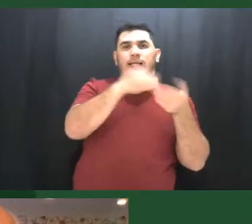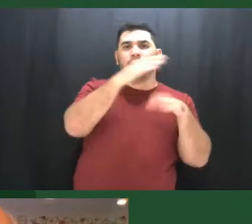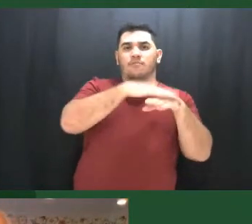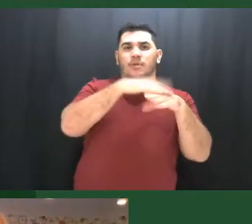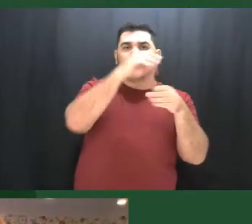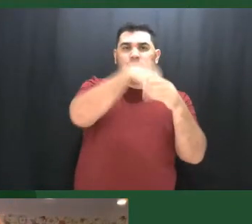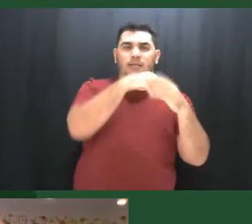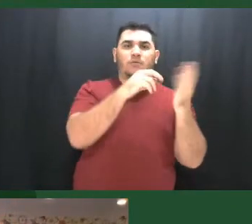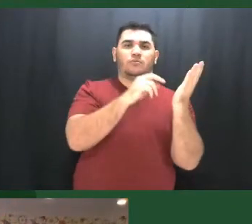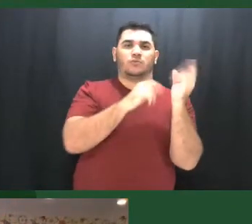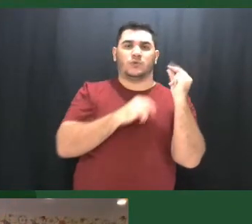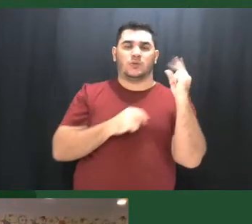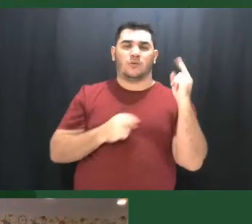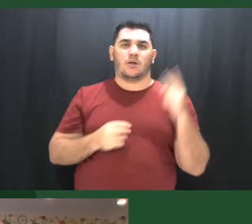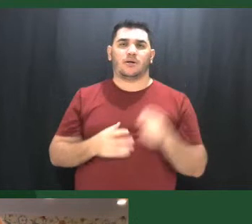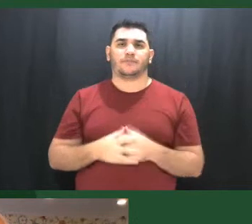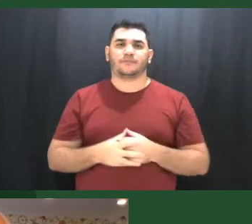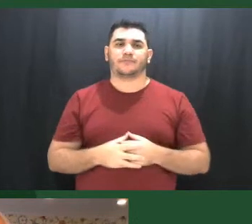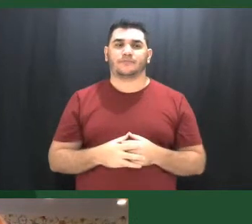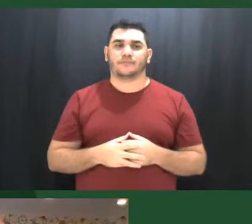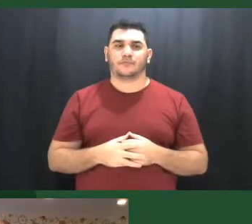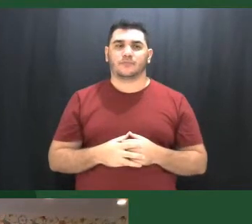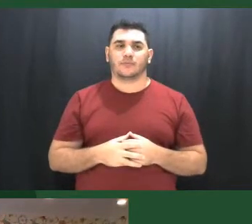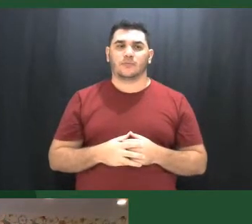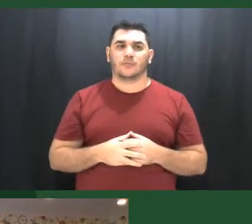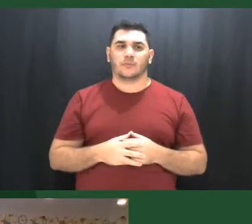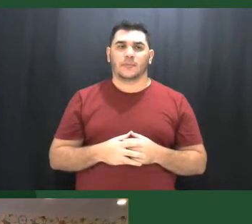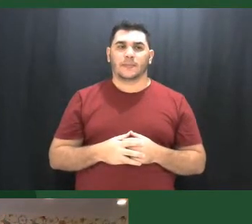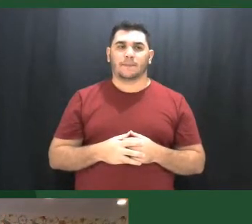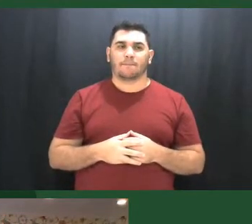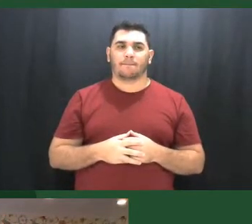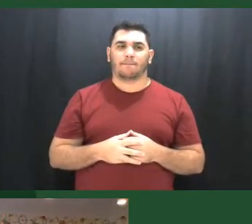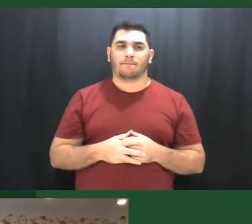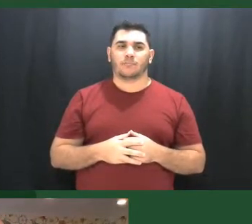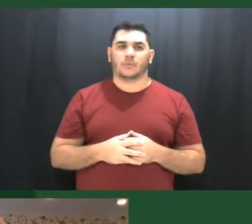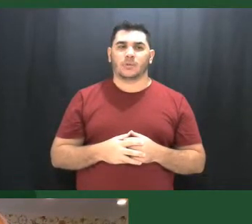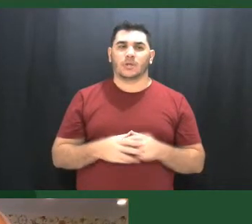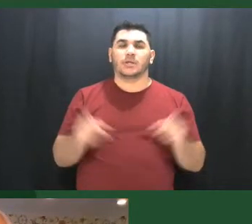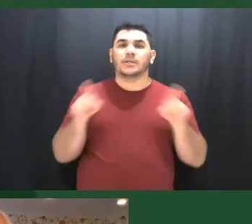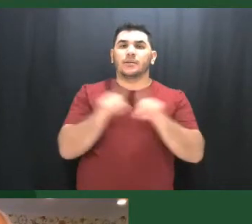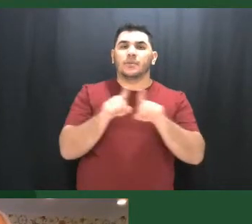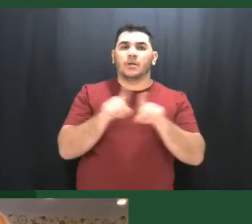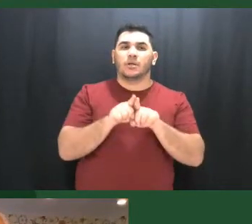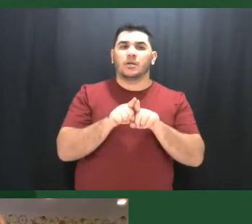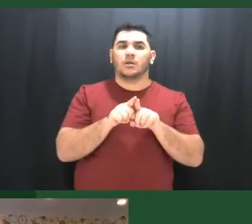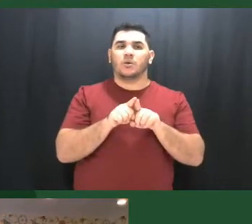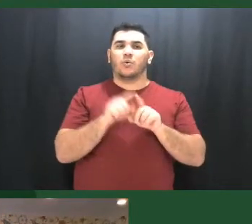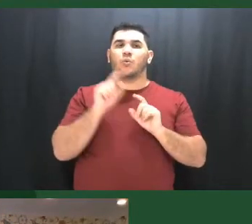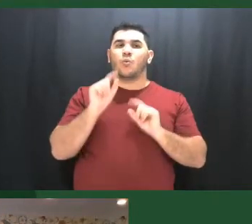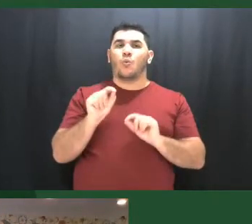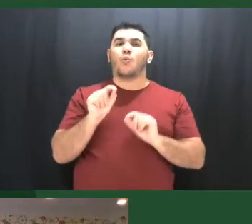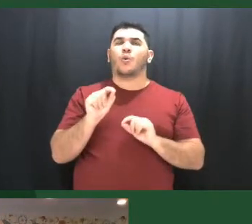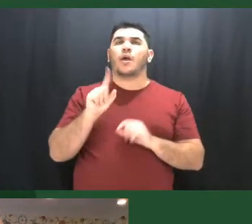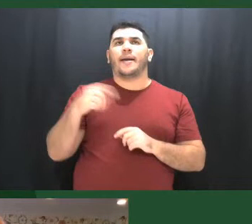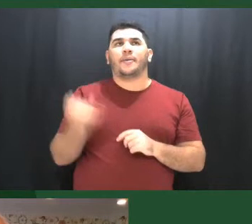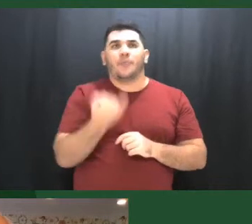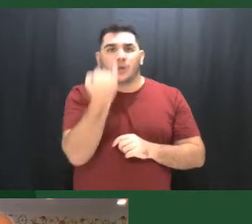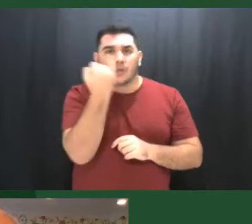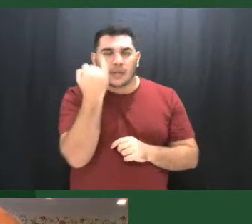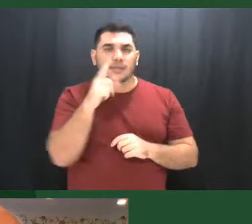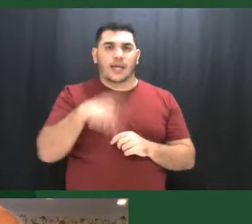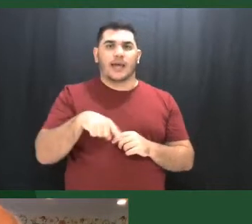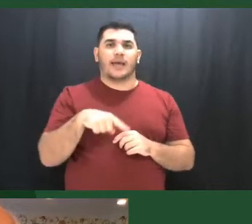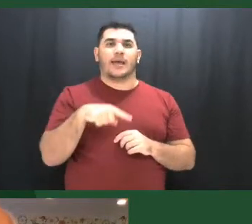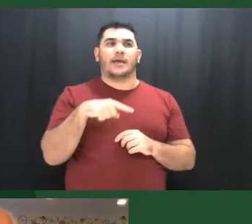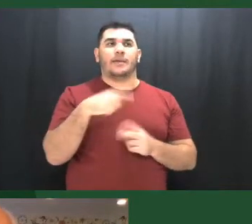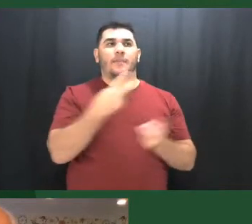another factor in the design space is the speed of reaction needed. And so that also determines